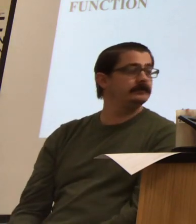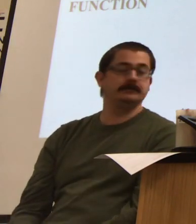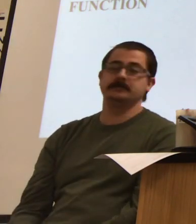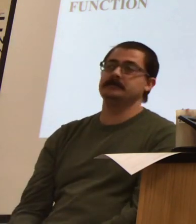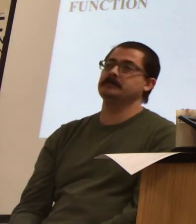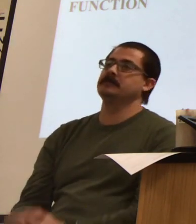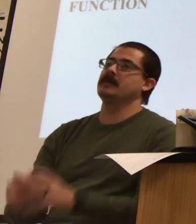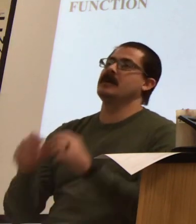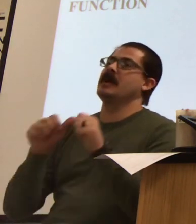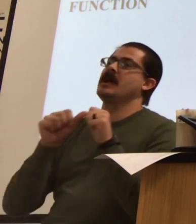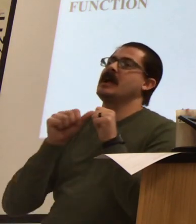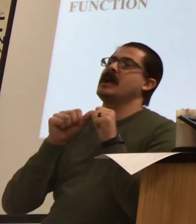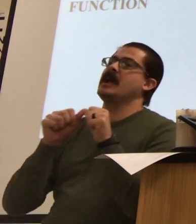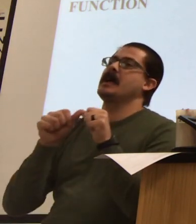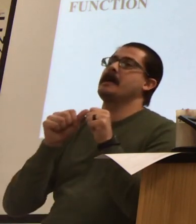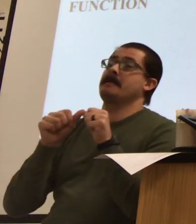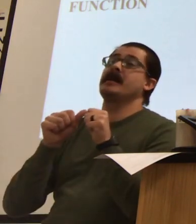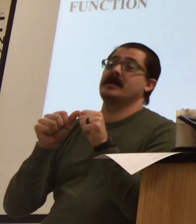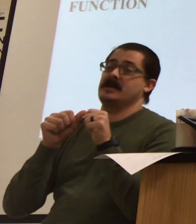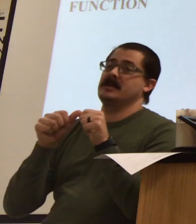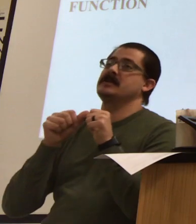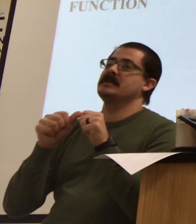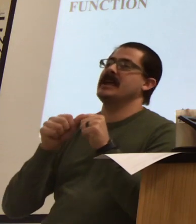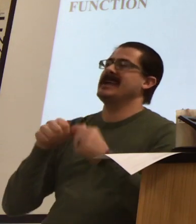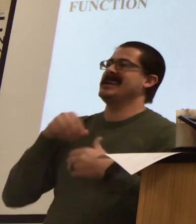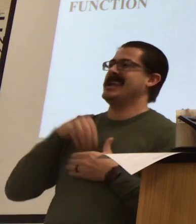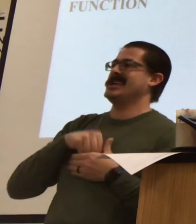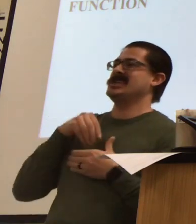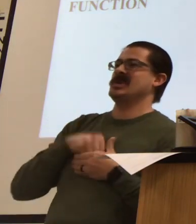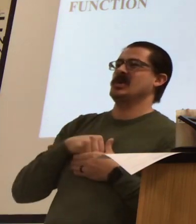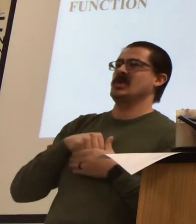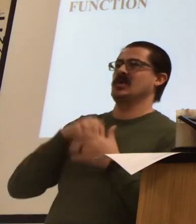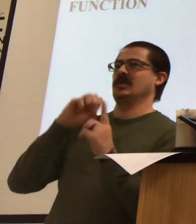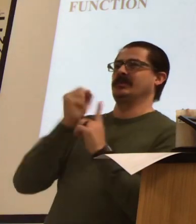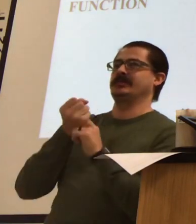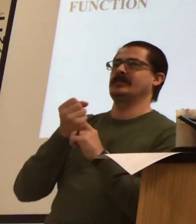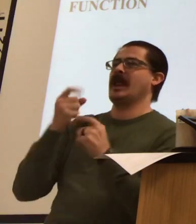maintain internal conditions at appropriate and constant levels.